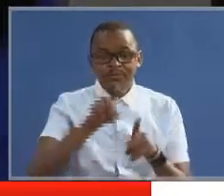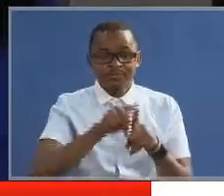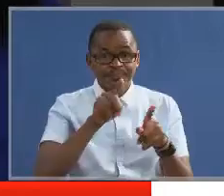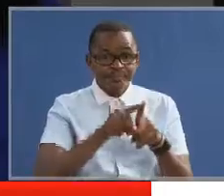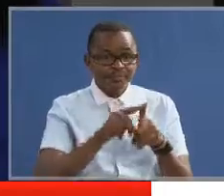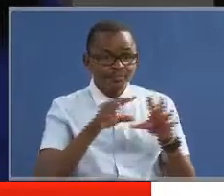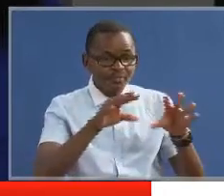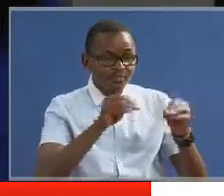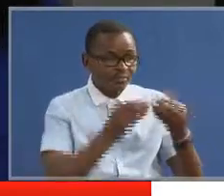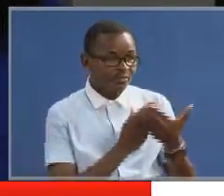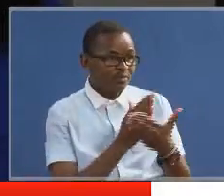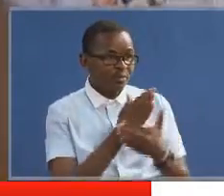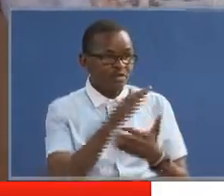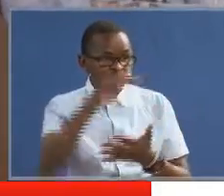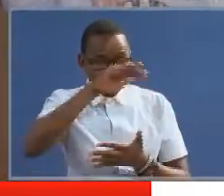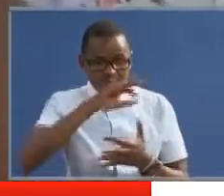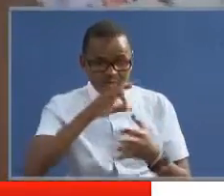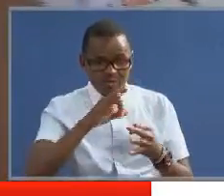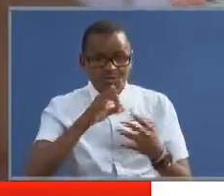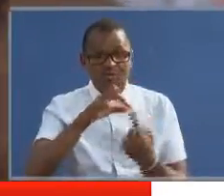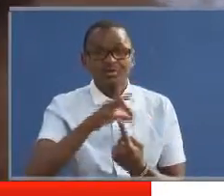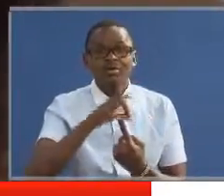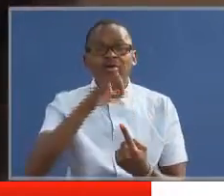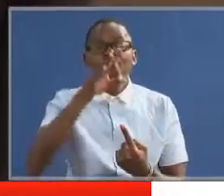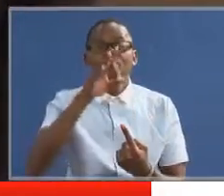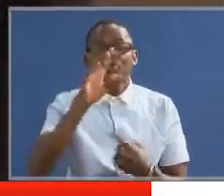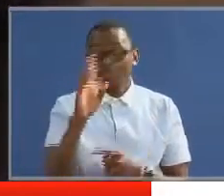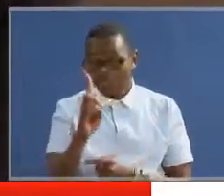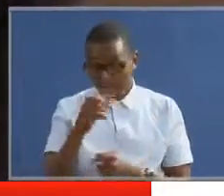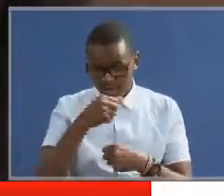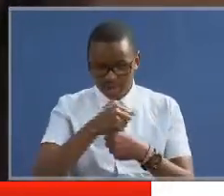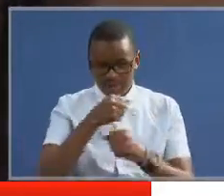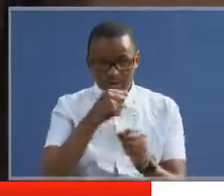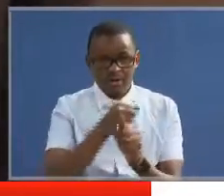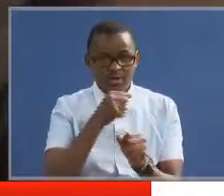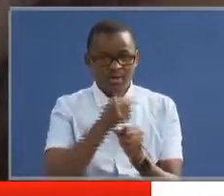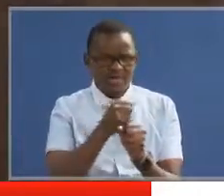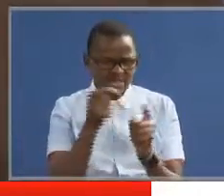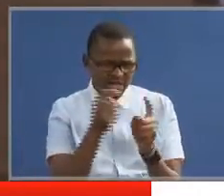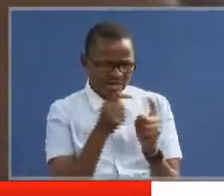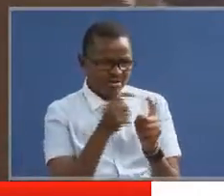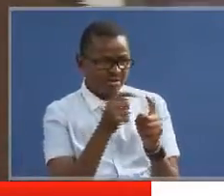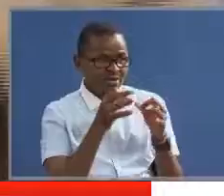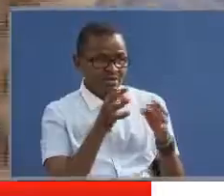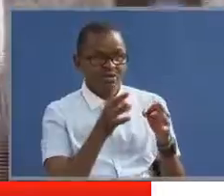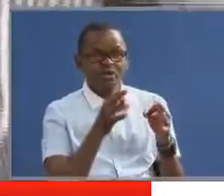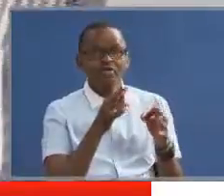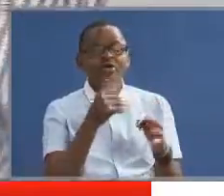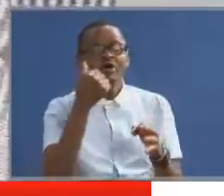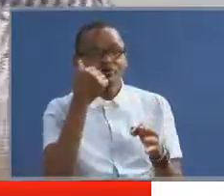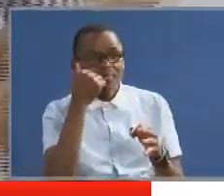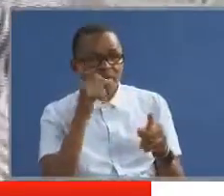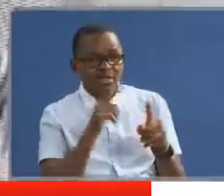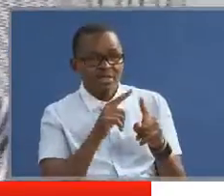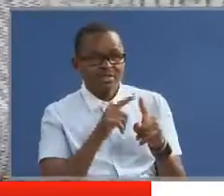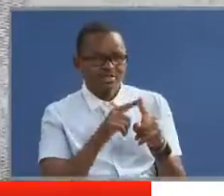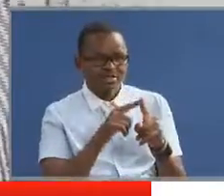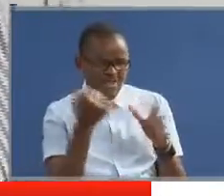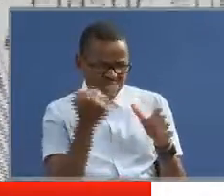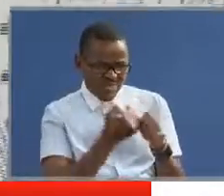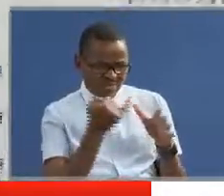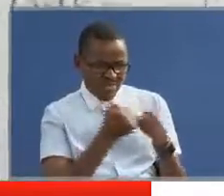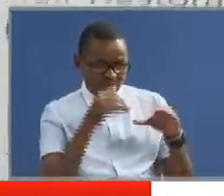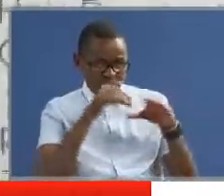trichologist, takes us through his area of specialization where he deals with diagnosis and treatment of diseases and disorders of